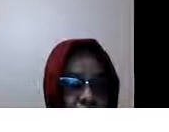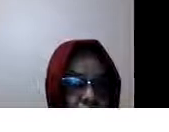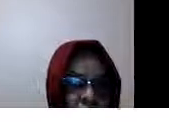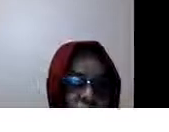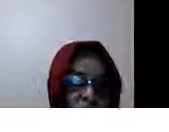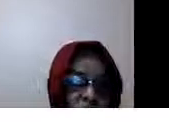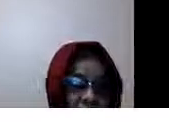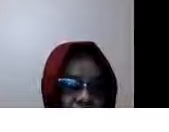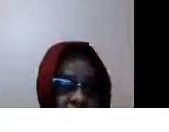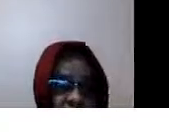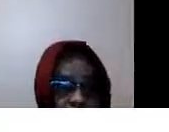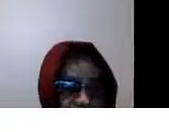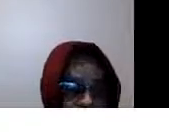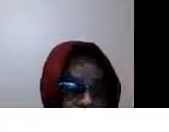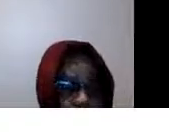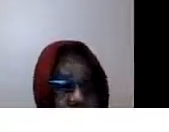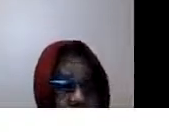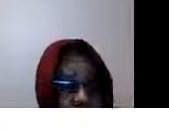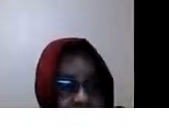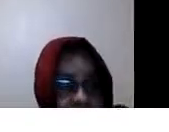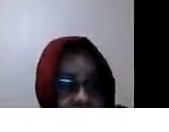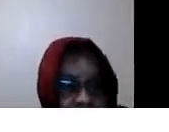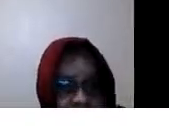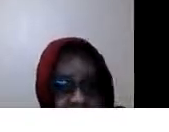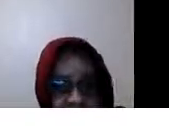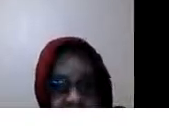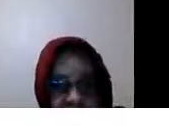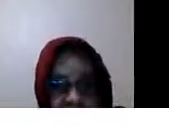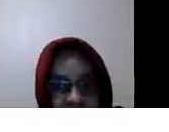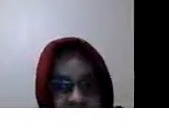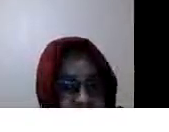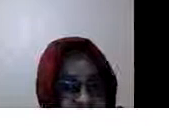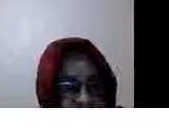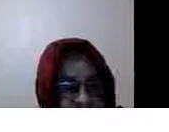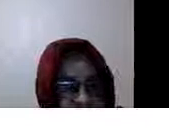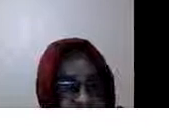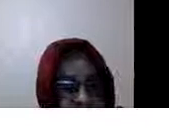For WASH also, they face many challenges. They lack